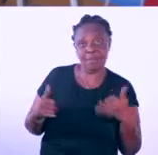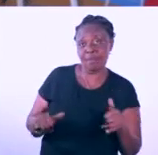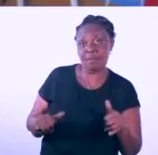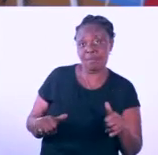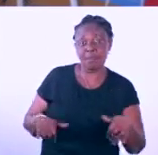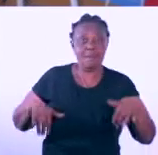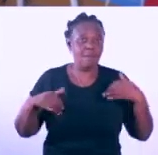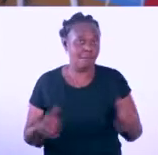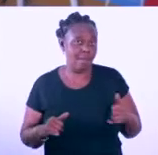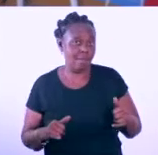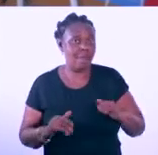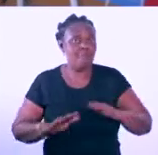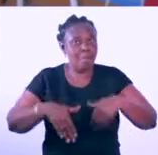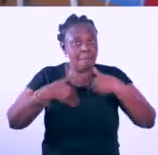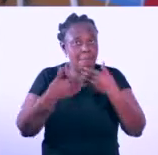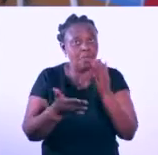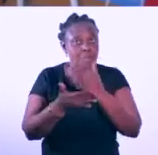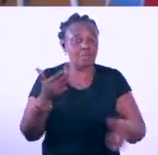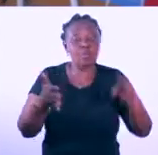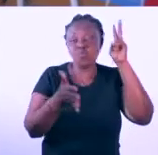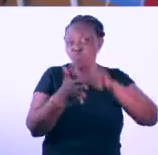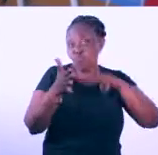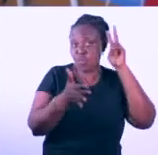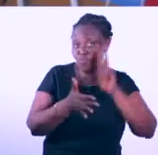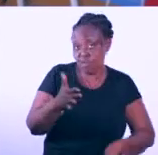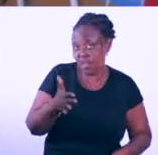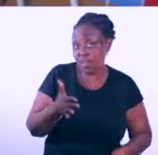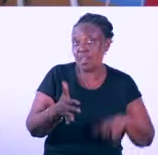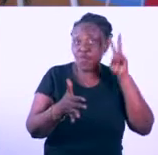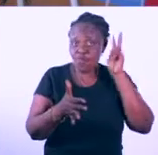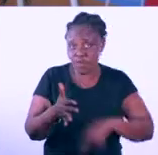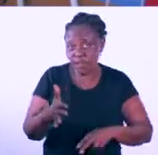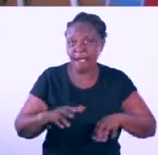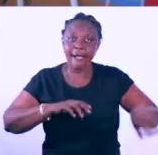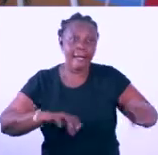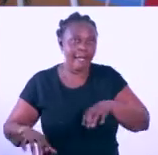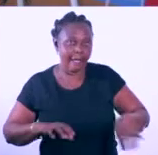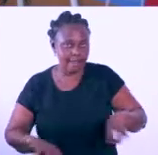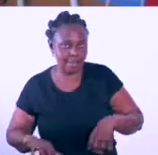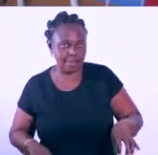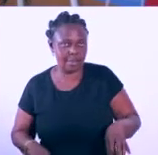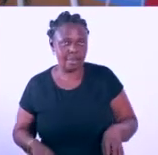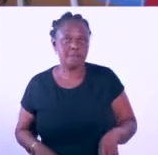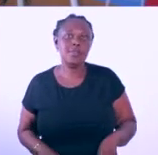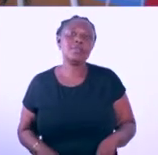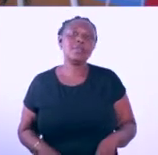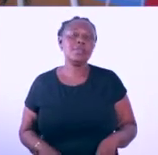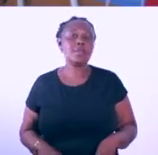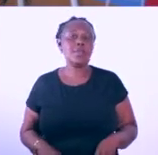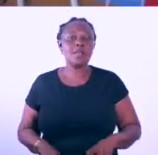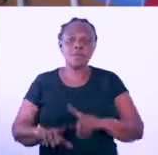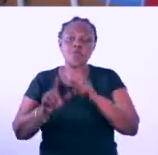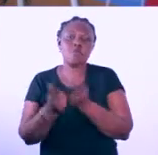going to give you something to read and to do so that we can put ourselves into